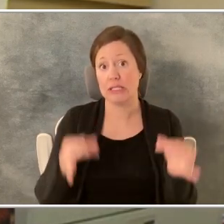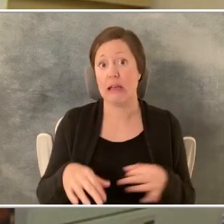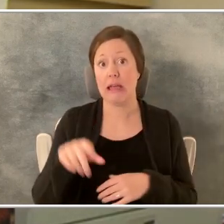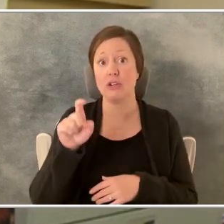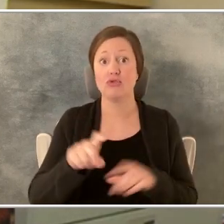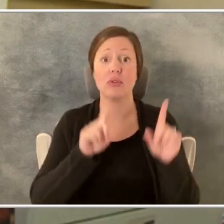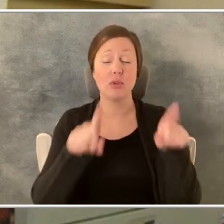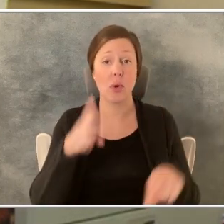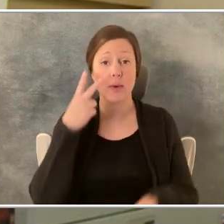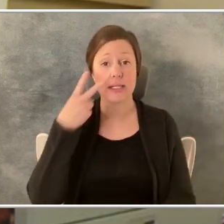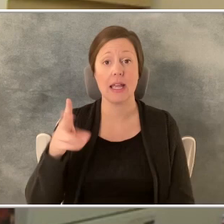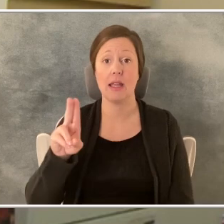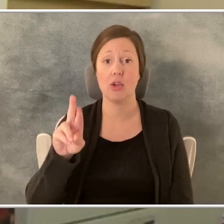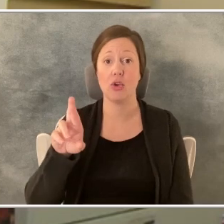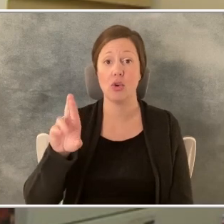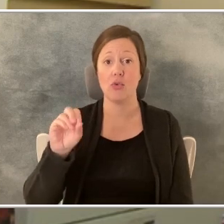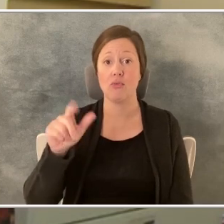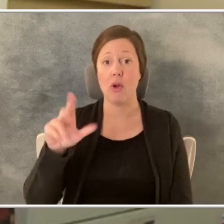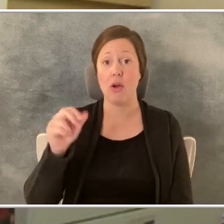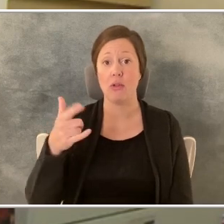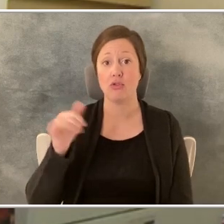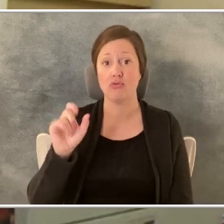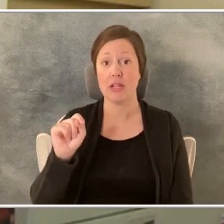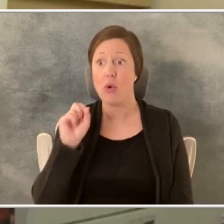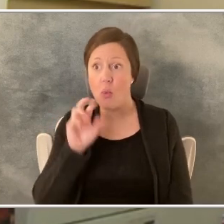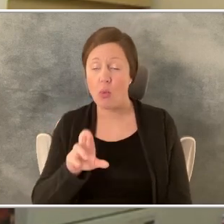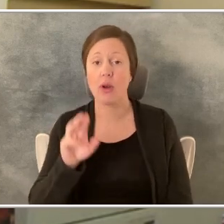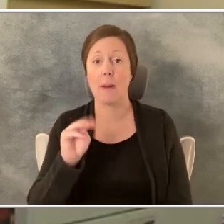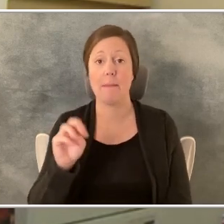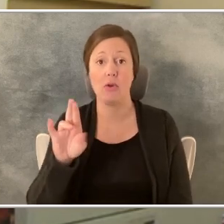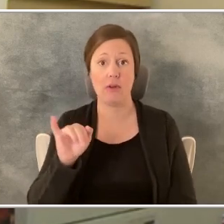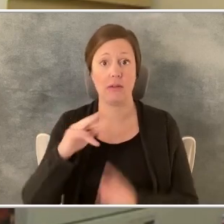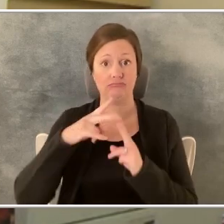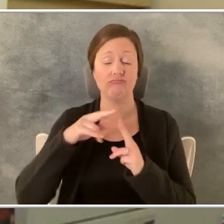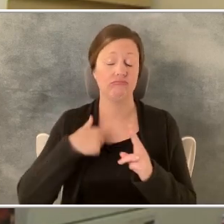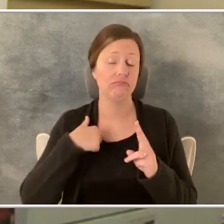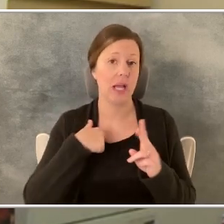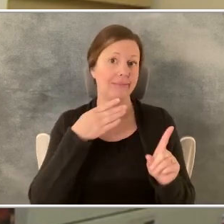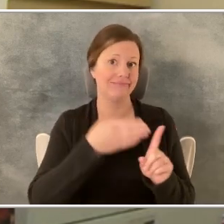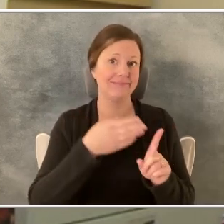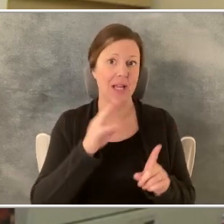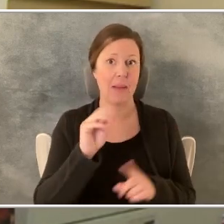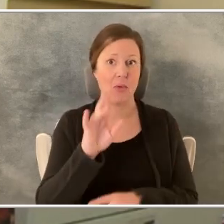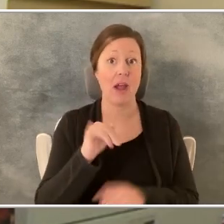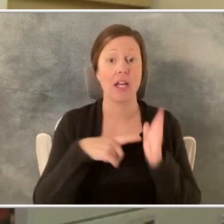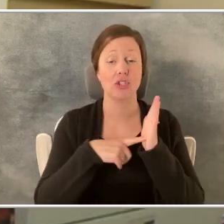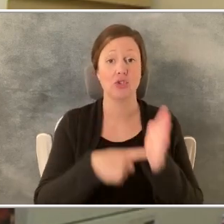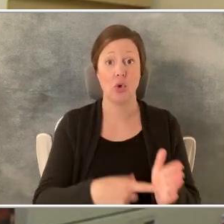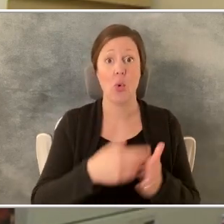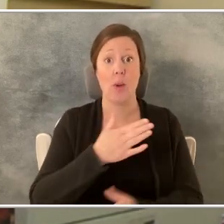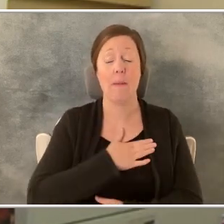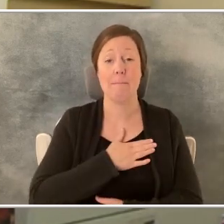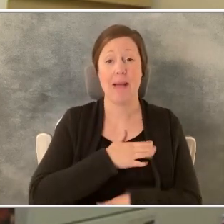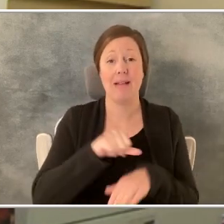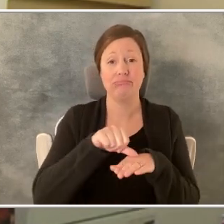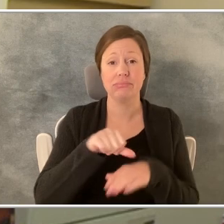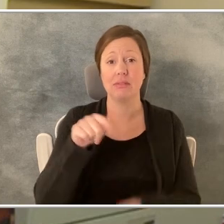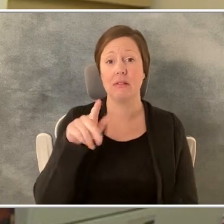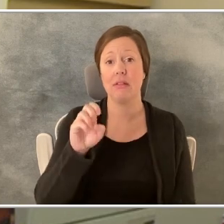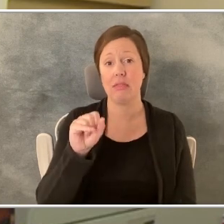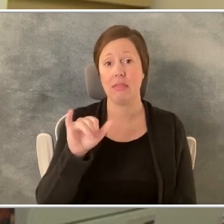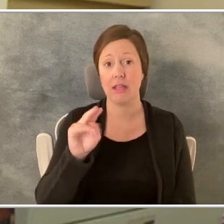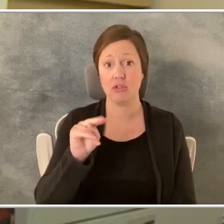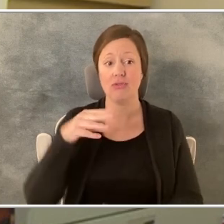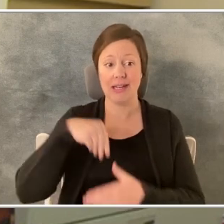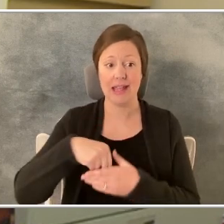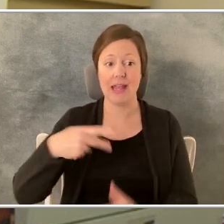urologist or I could get an MRI. I chose the MRI. The MRI showed my lesion in my prostate. From there,